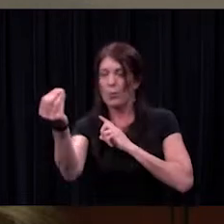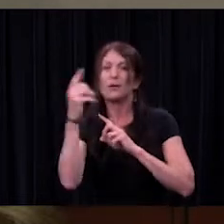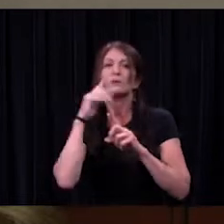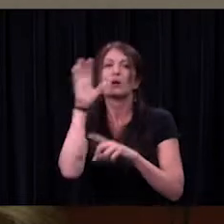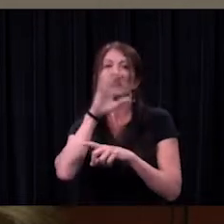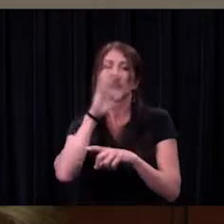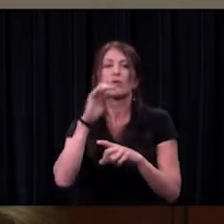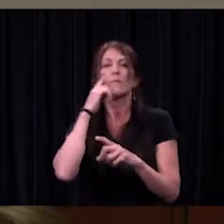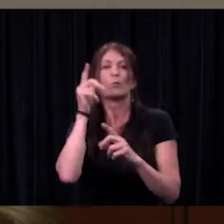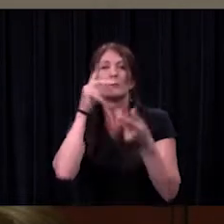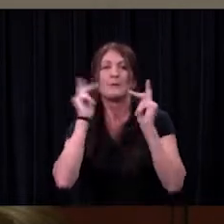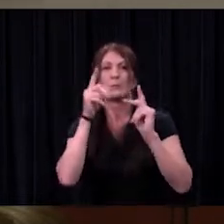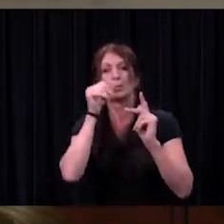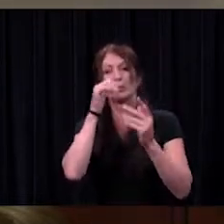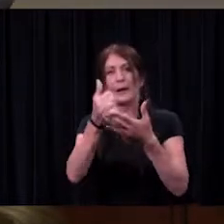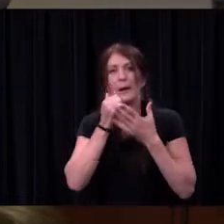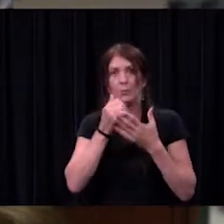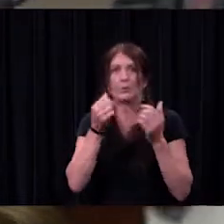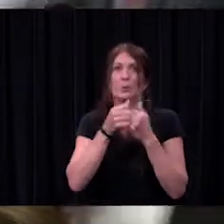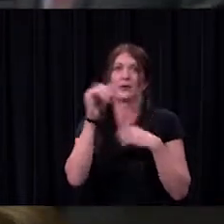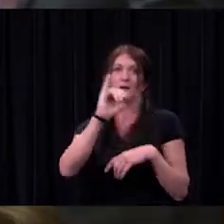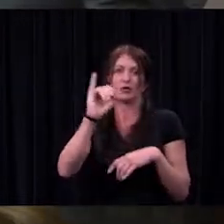a little bit about that part.